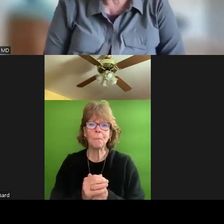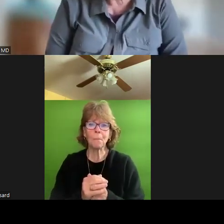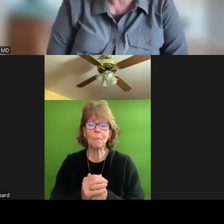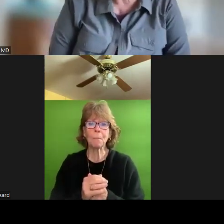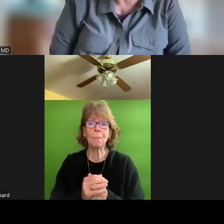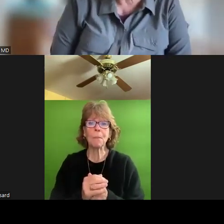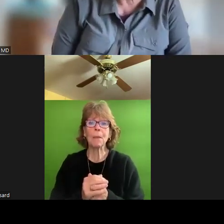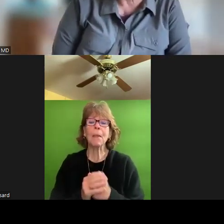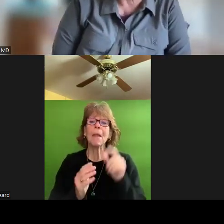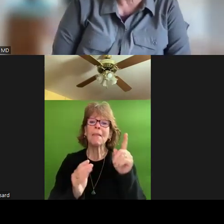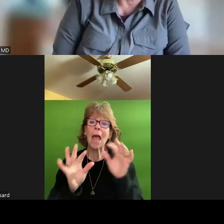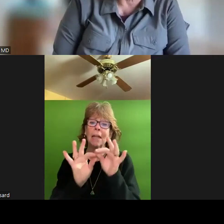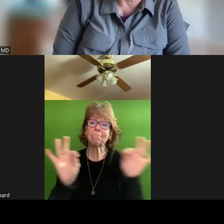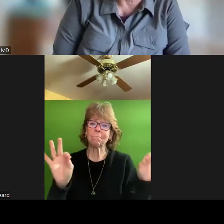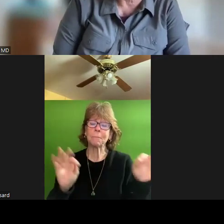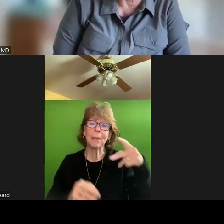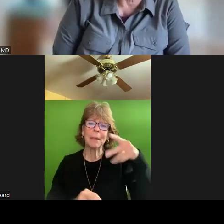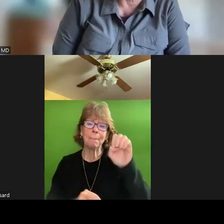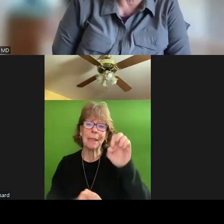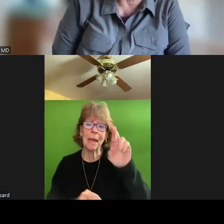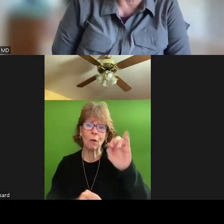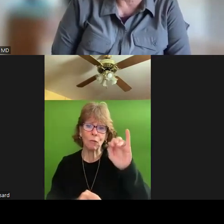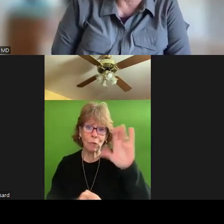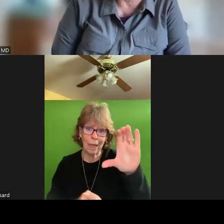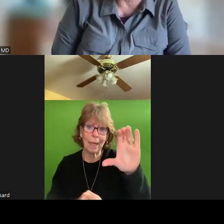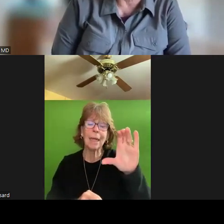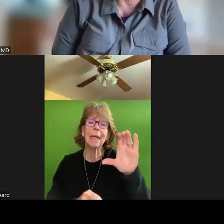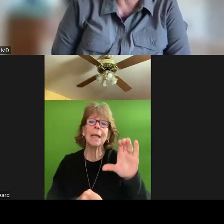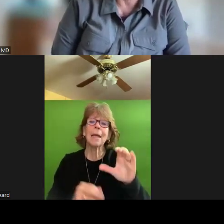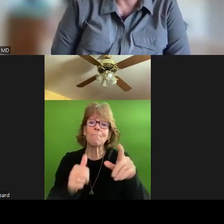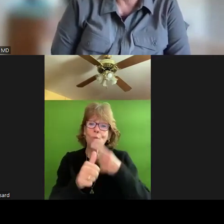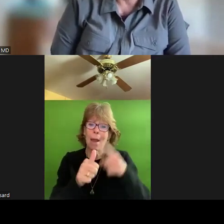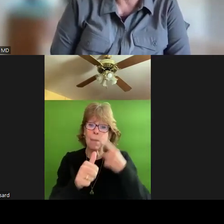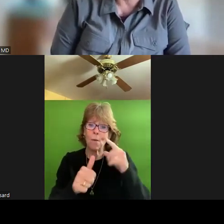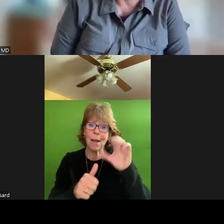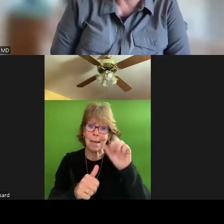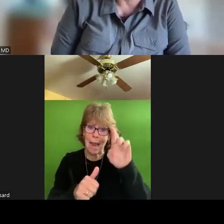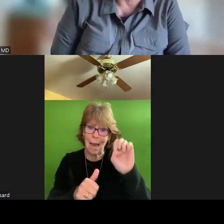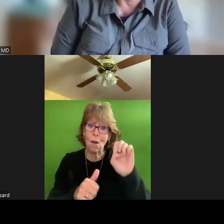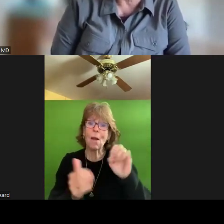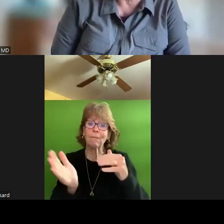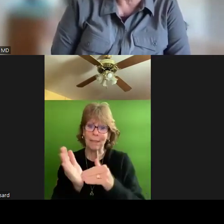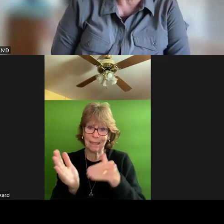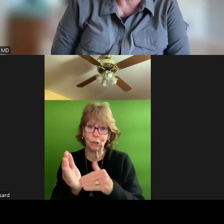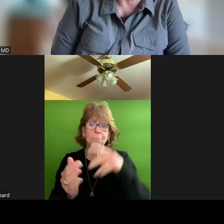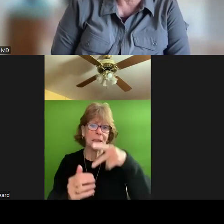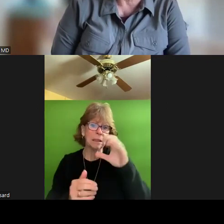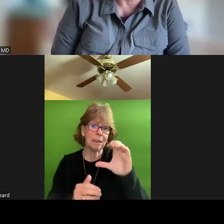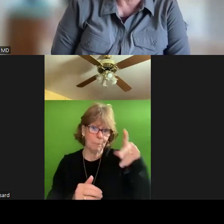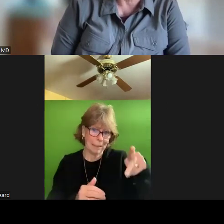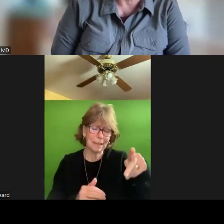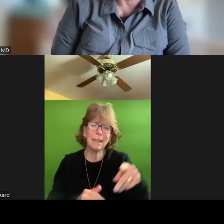So it states that pediatric primary care physicians, or PCPs, should be familiar with the most